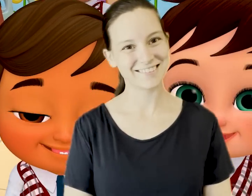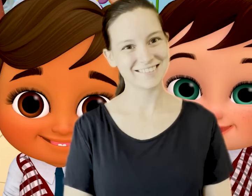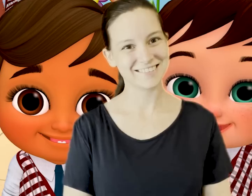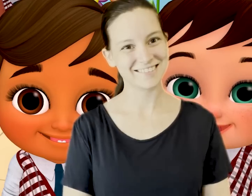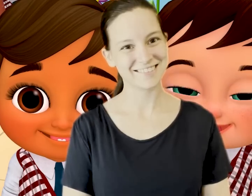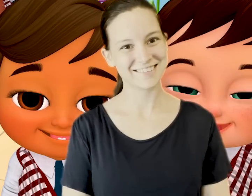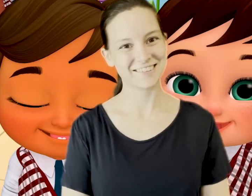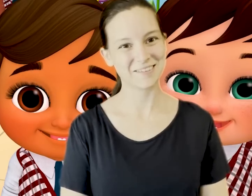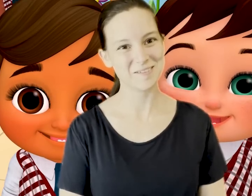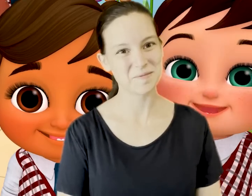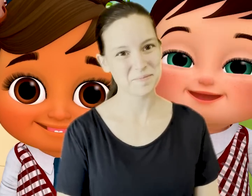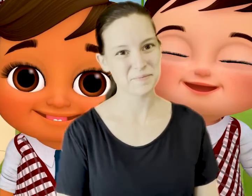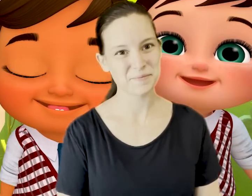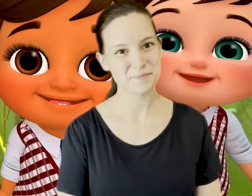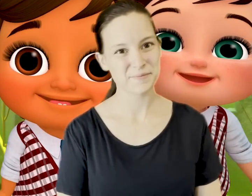la